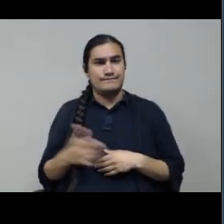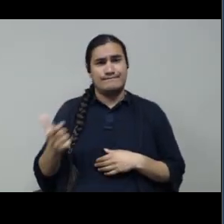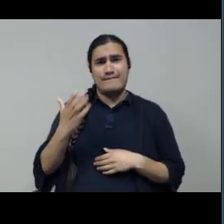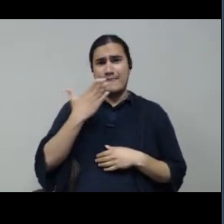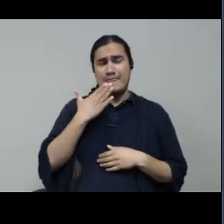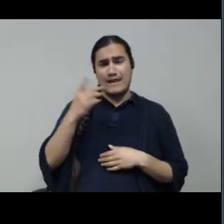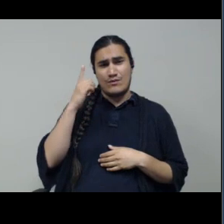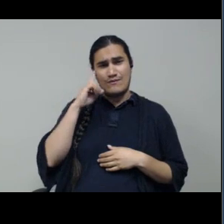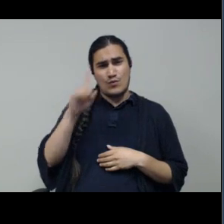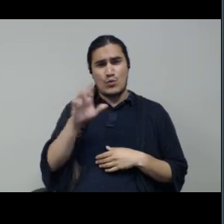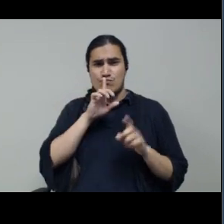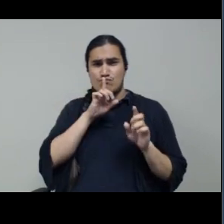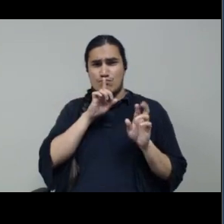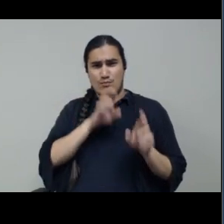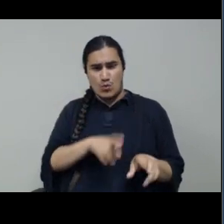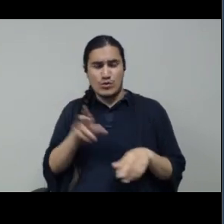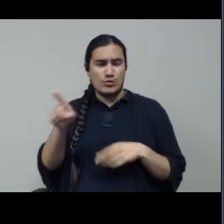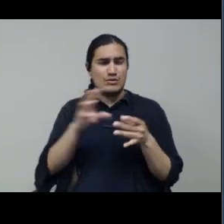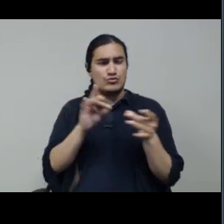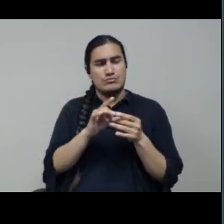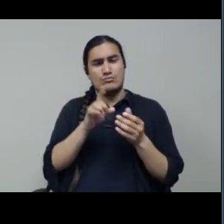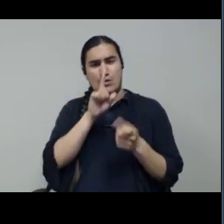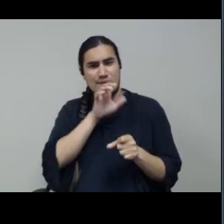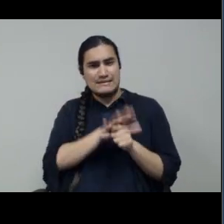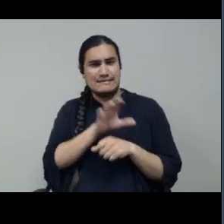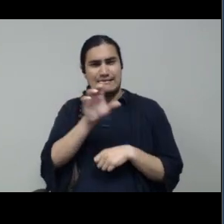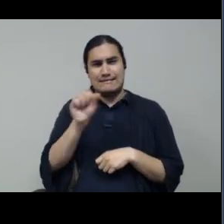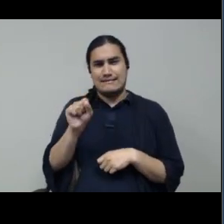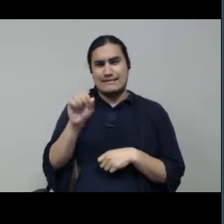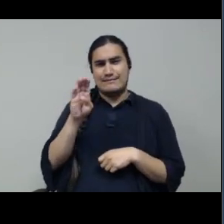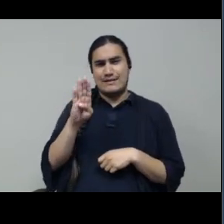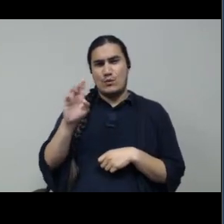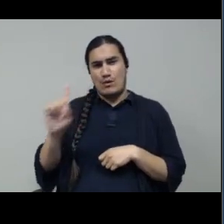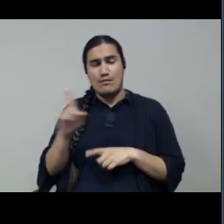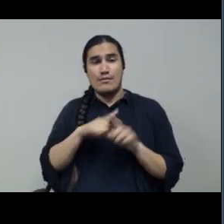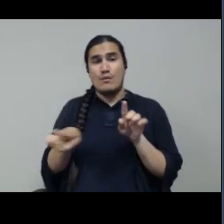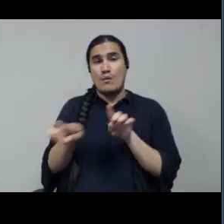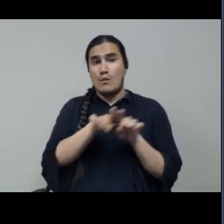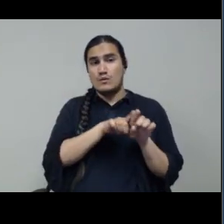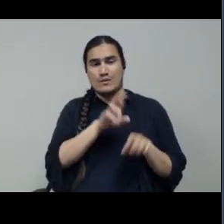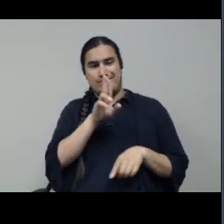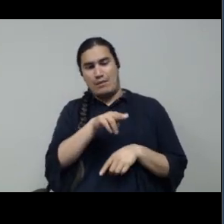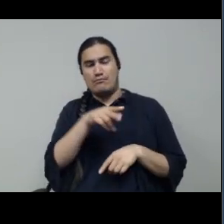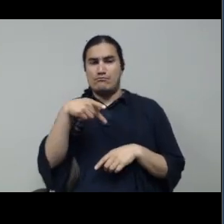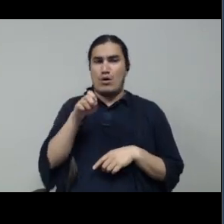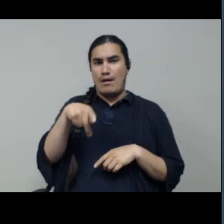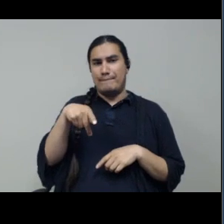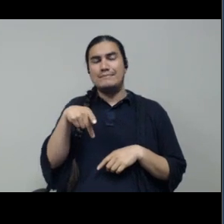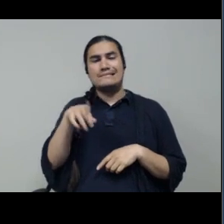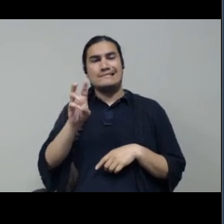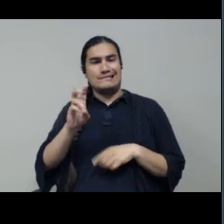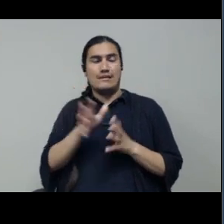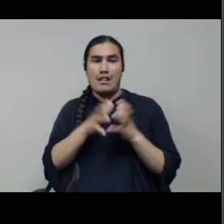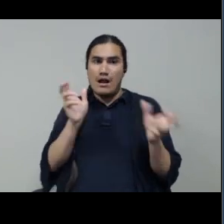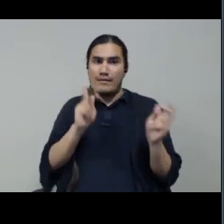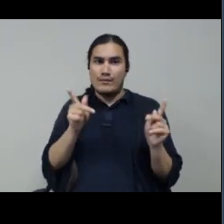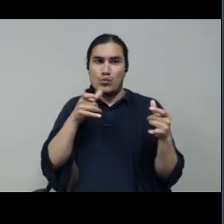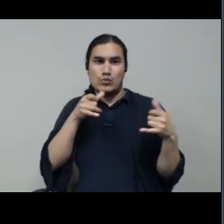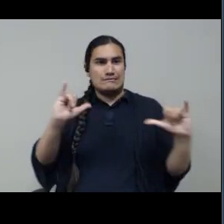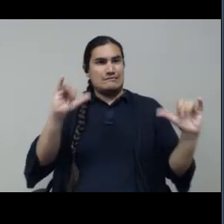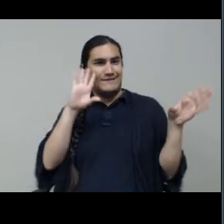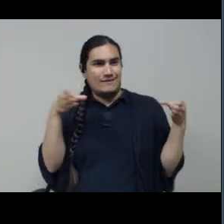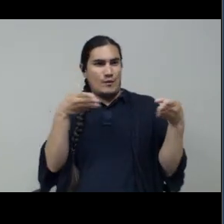up, promises made in SB1, but there were also promises made in defeating Prop 6. Absolutely. And there are a lot of people who are still focused on a